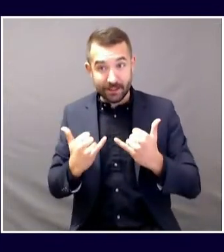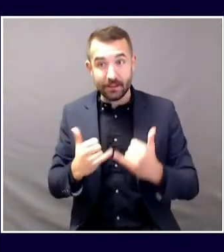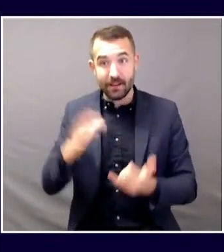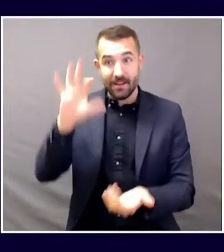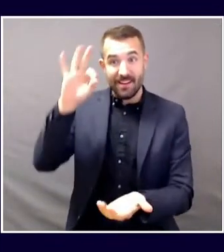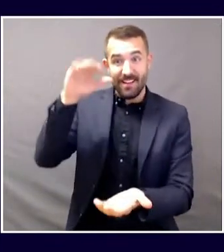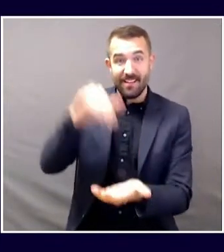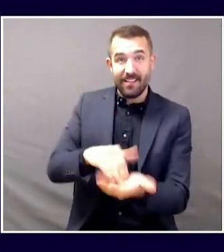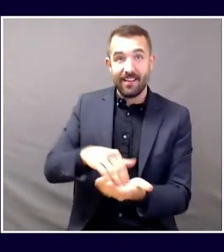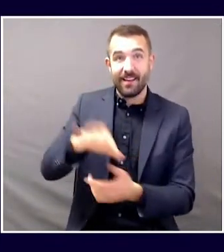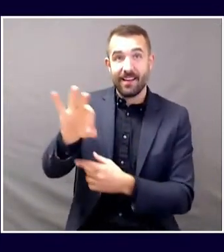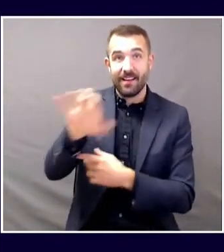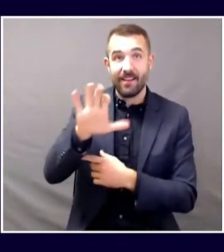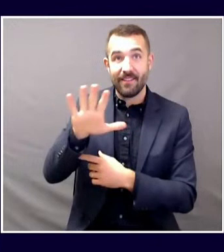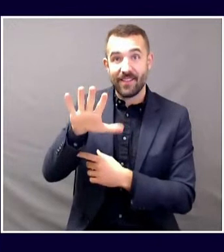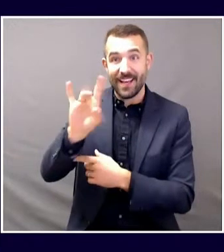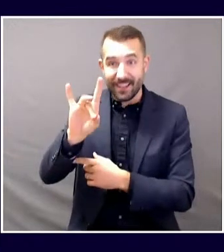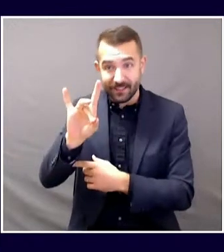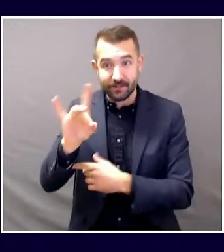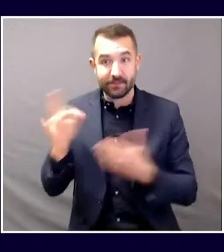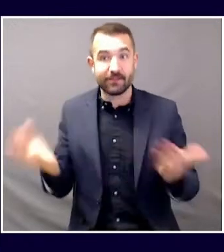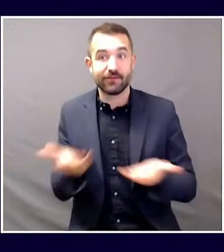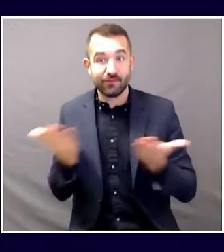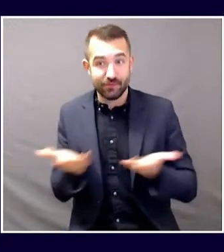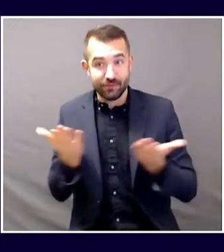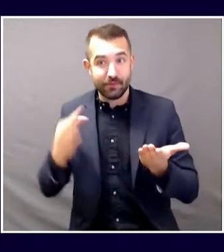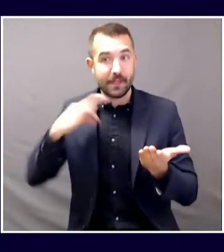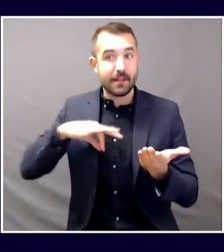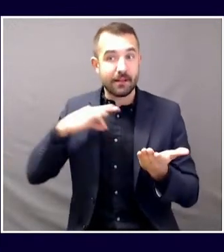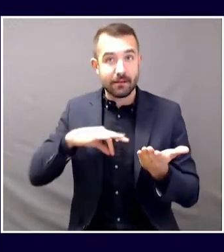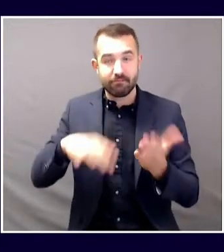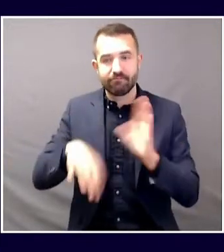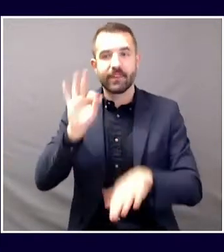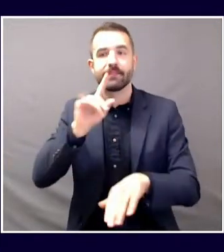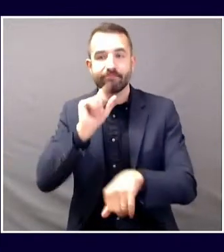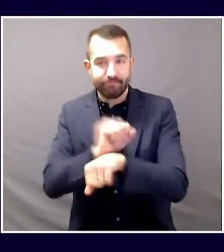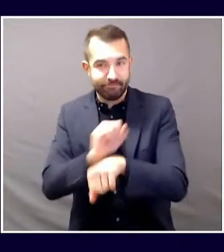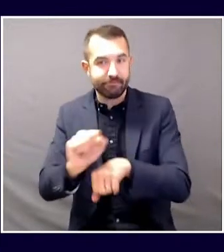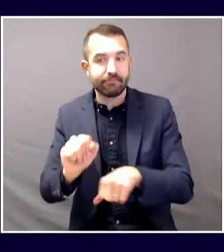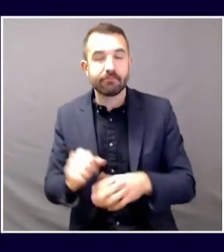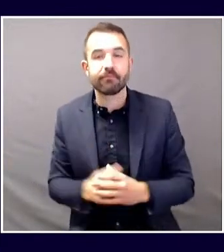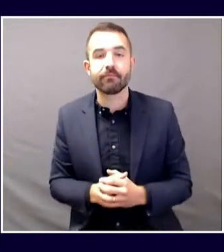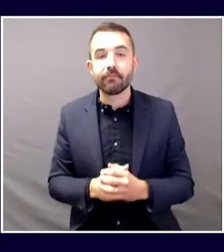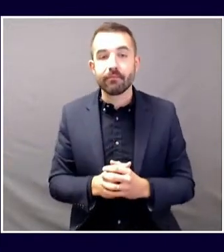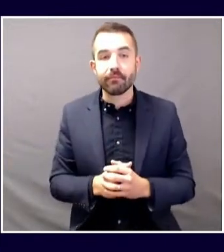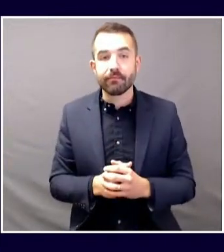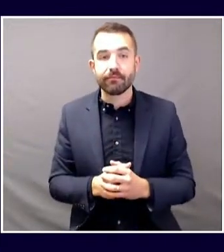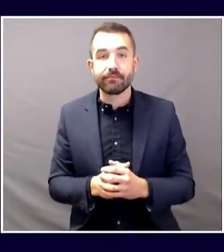9,958 individuals in Maine who have been diagnosed with COVID-19, an increase of